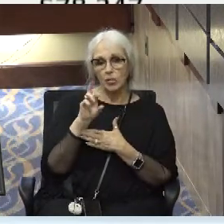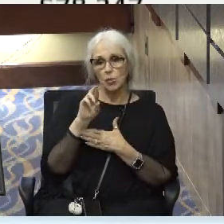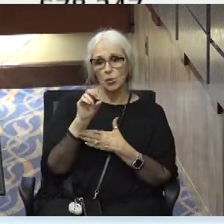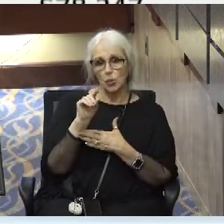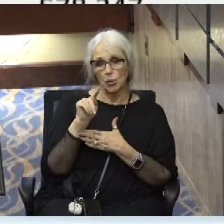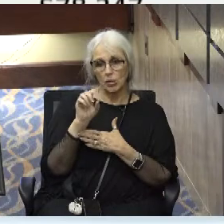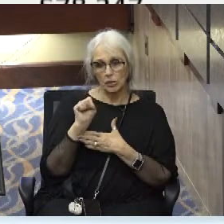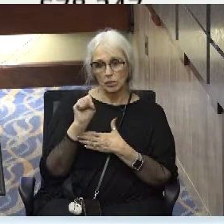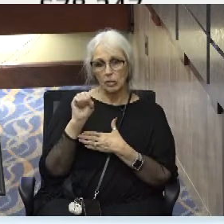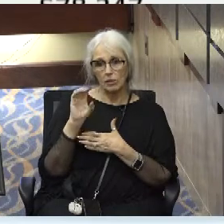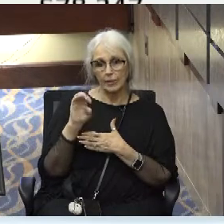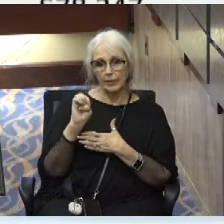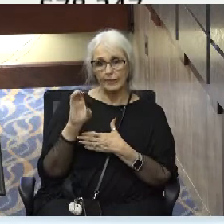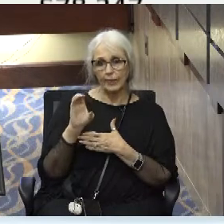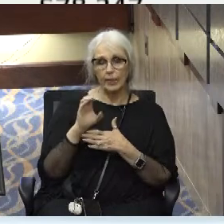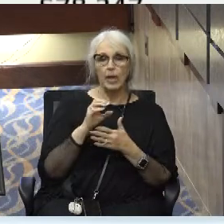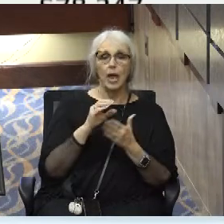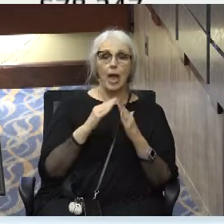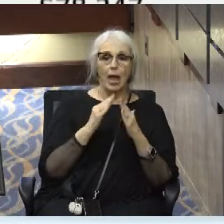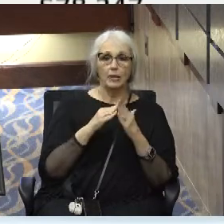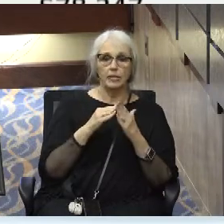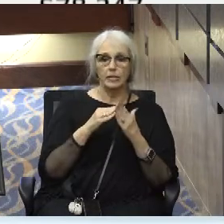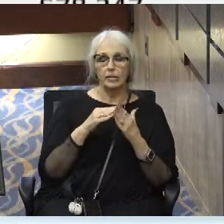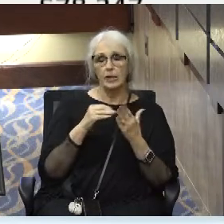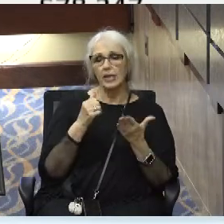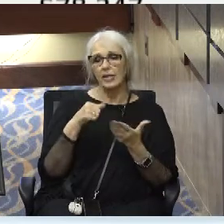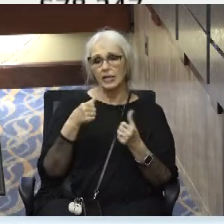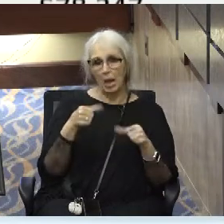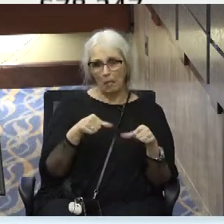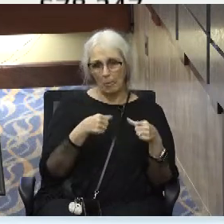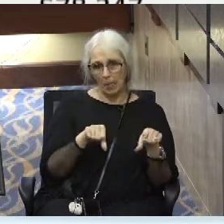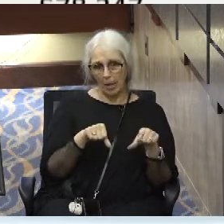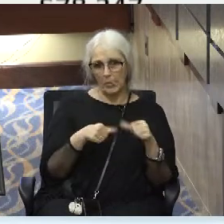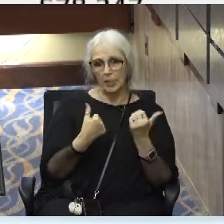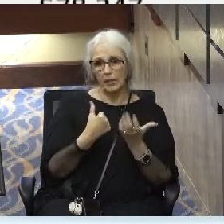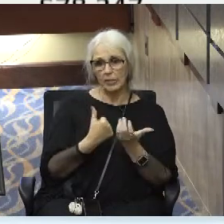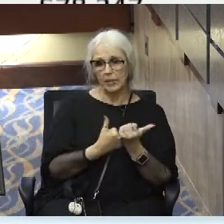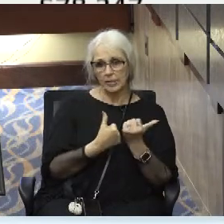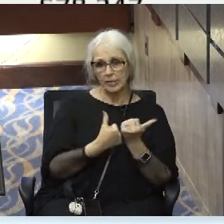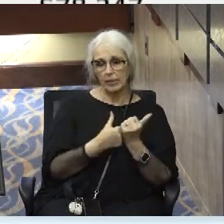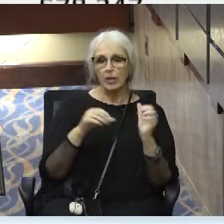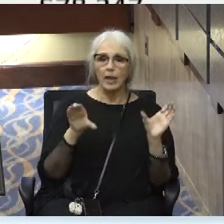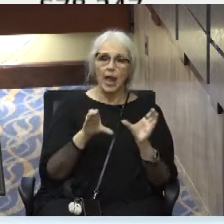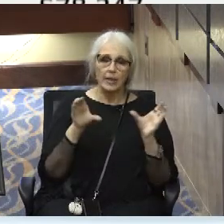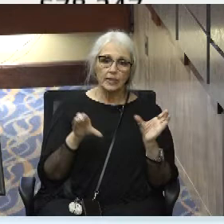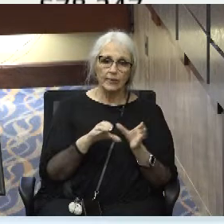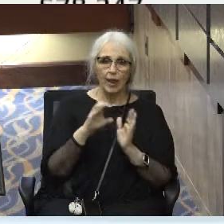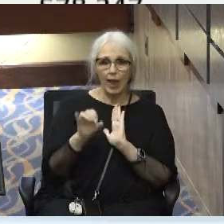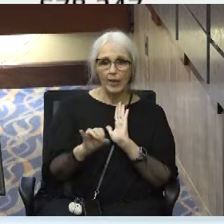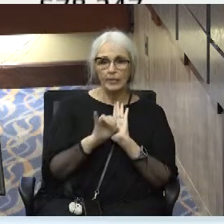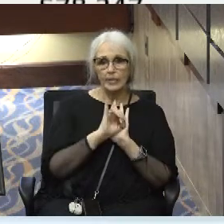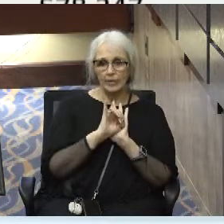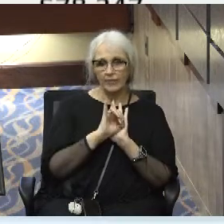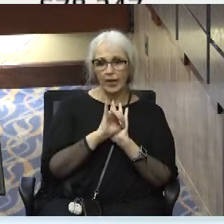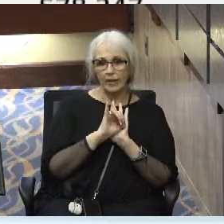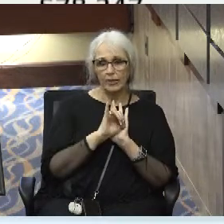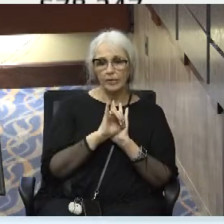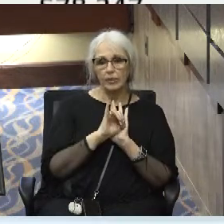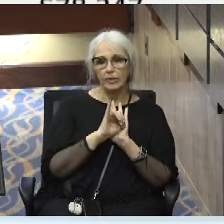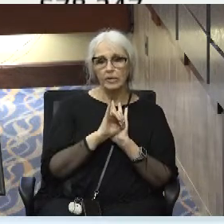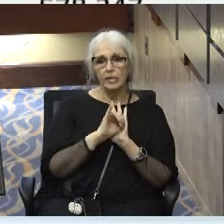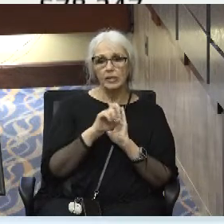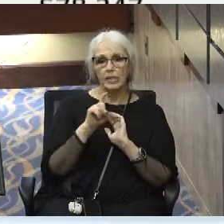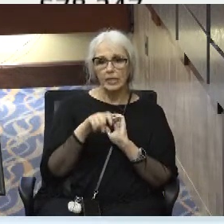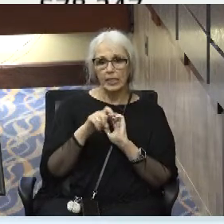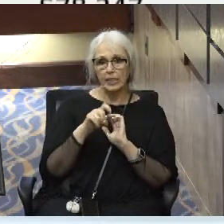CDC and for funding for housing development and down payment assistance. which are activities that were identified as needs